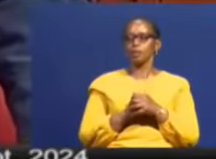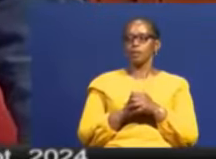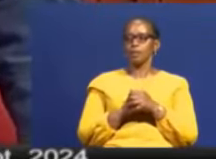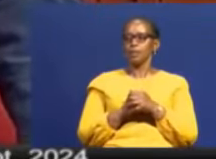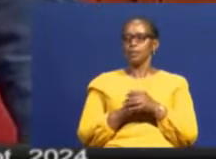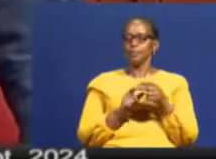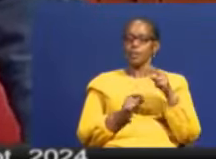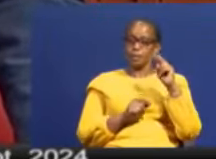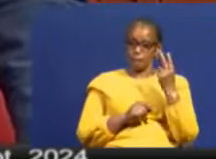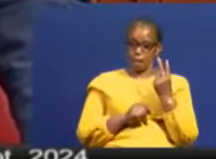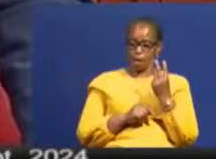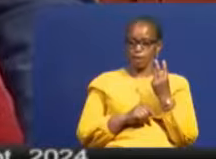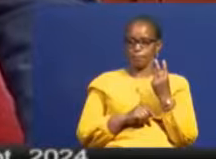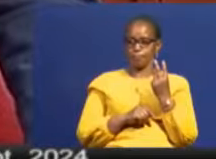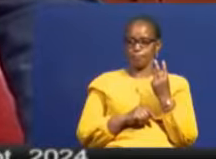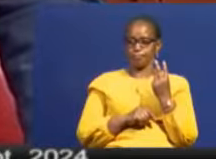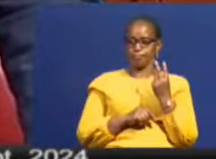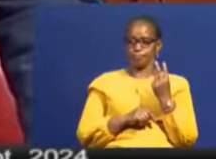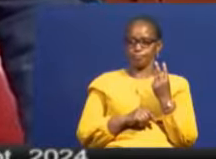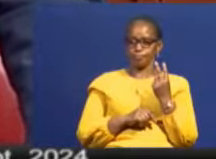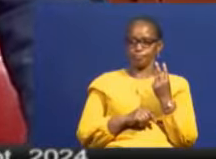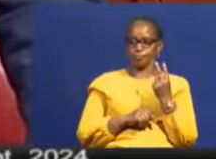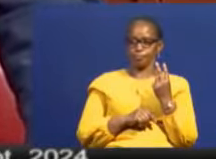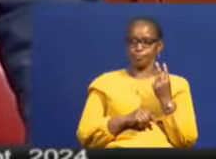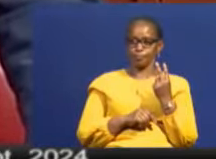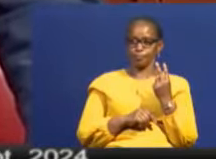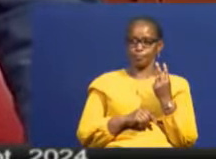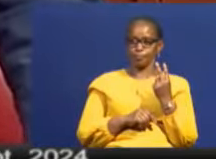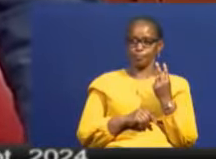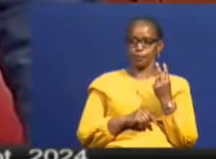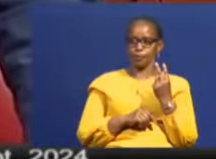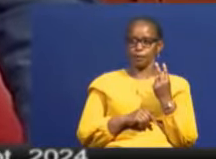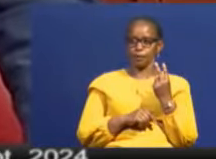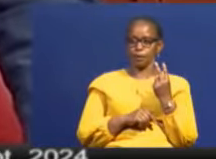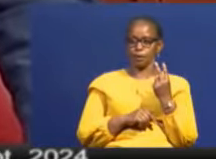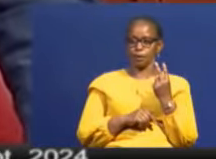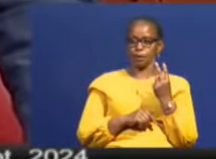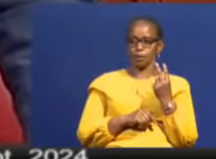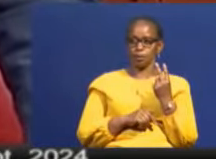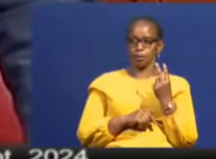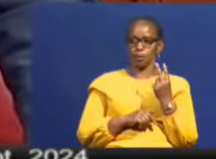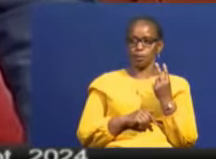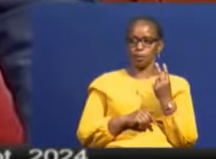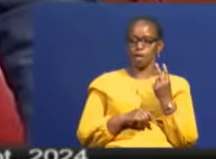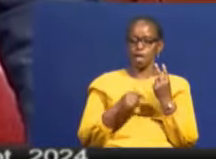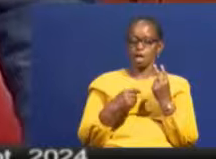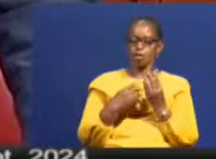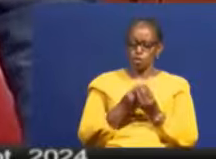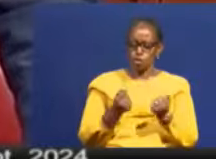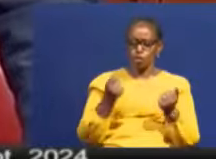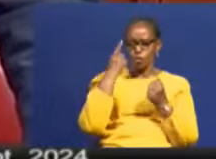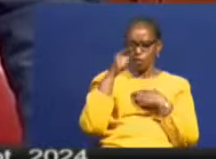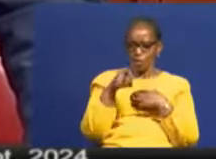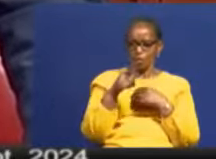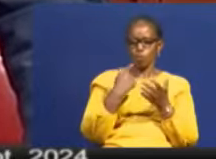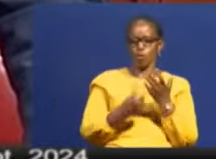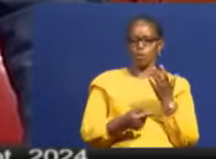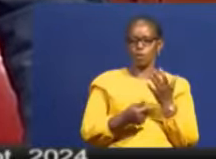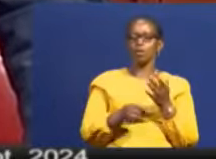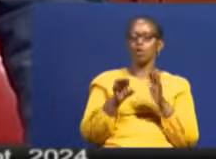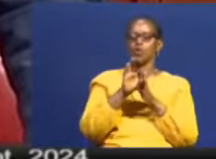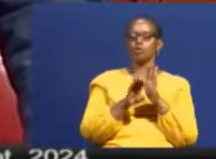secondly, and this we have said before, the ultimate solution to all this push and pull is amendment of the